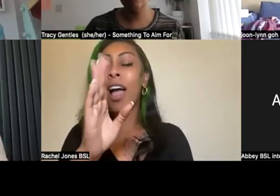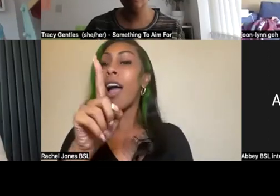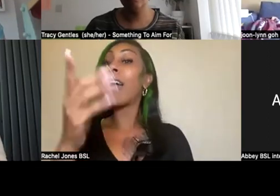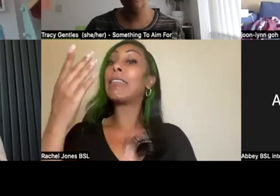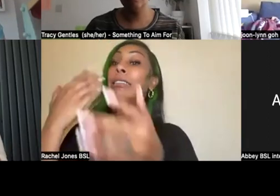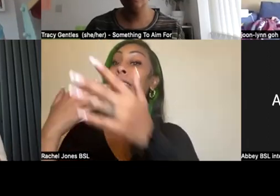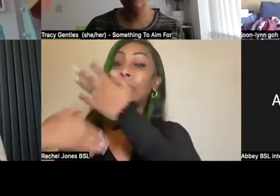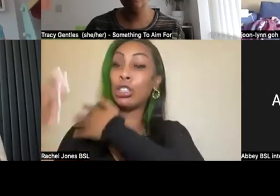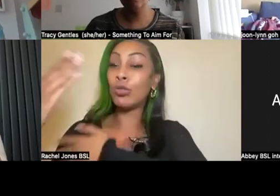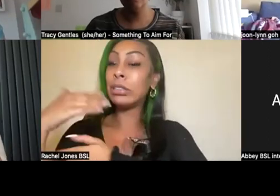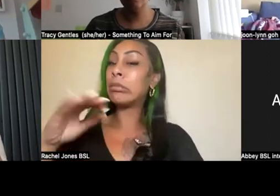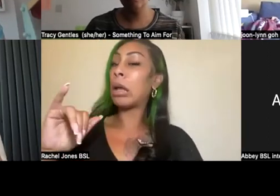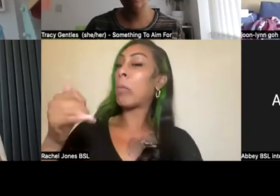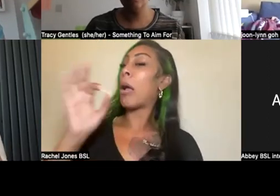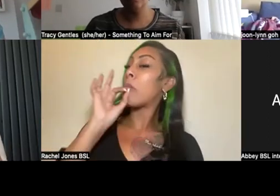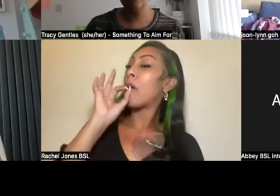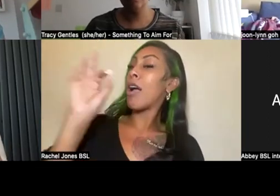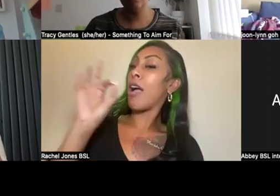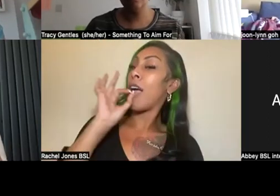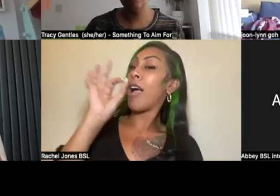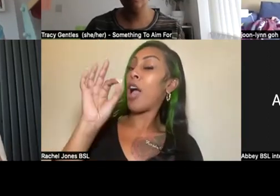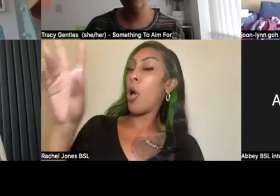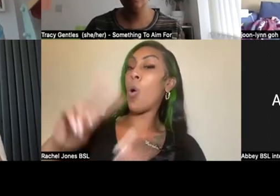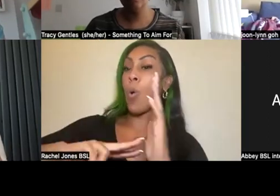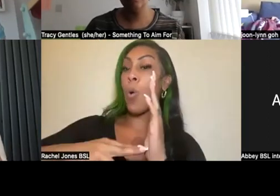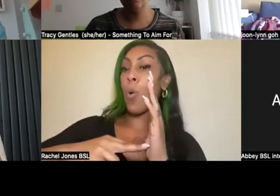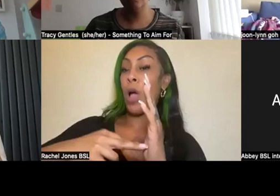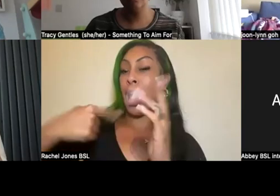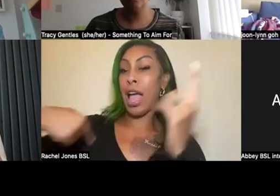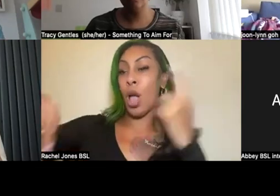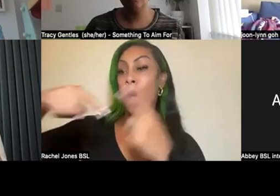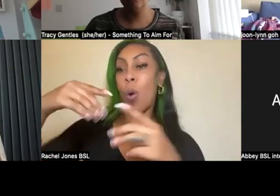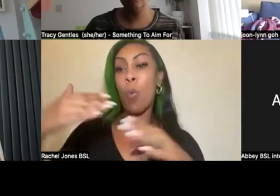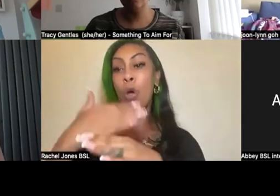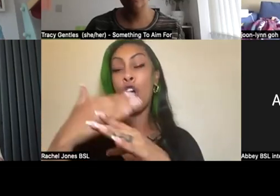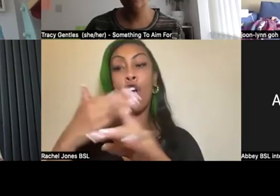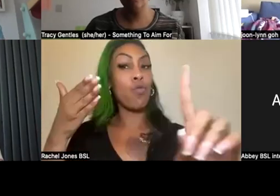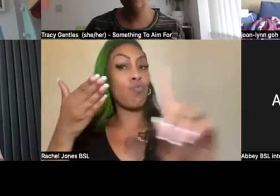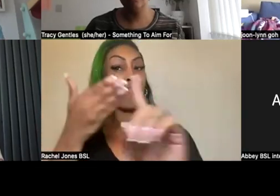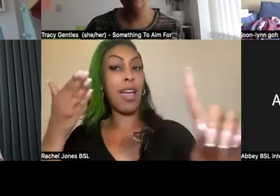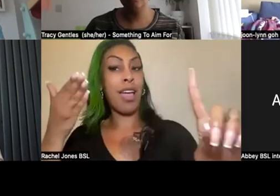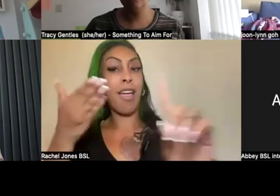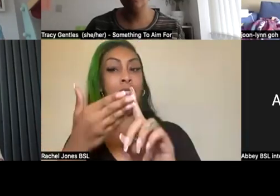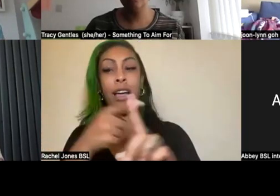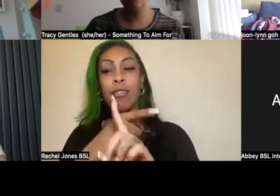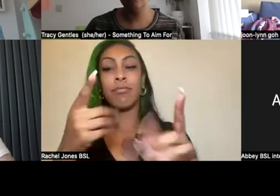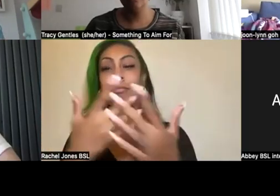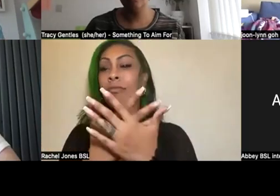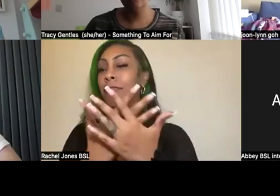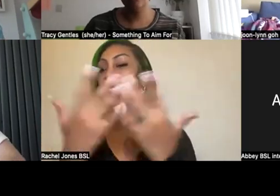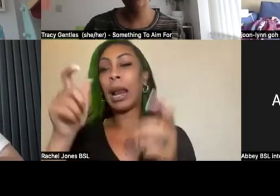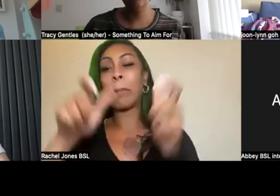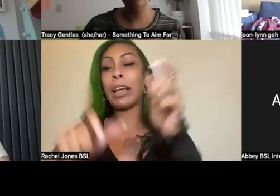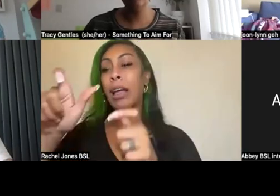be asking of organisations that we work with. Recognising that many people are sometimes